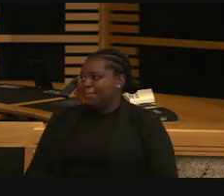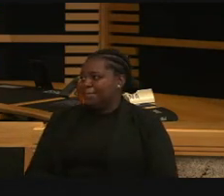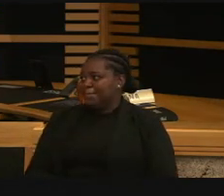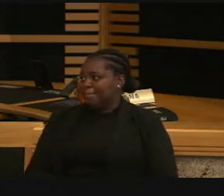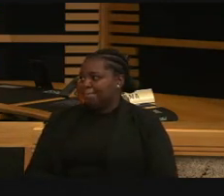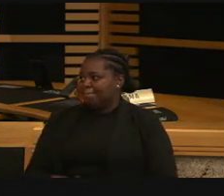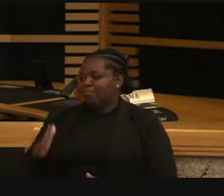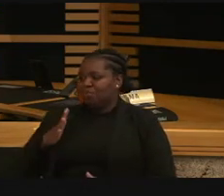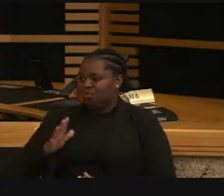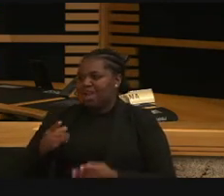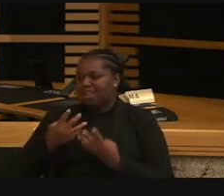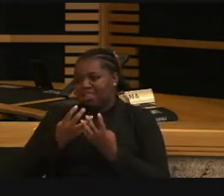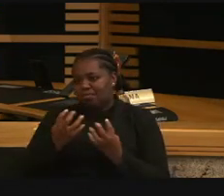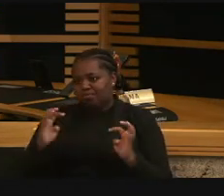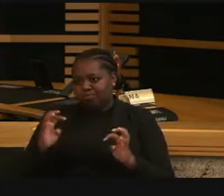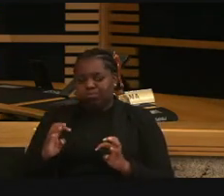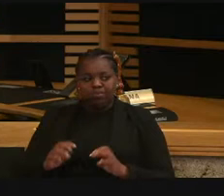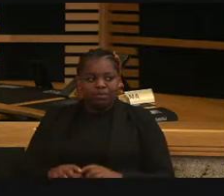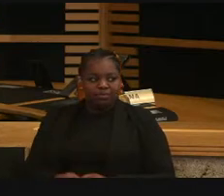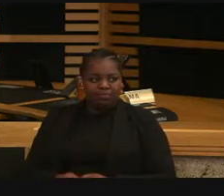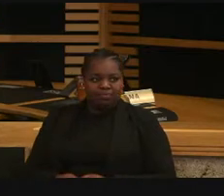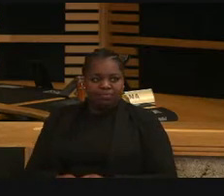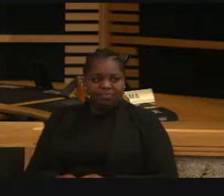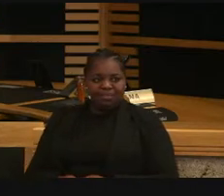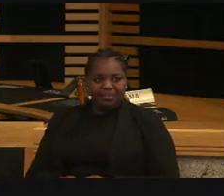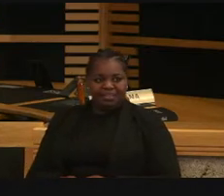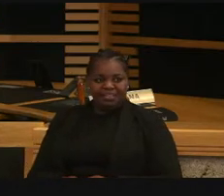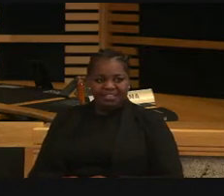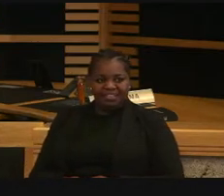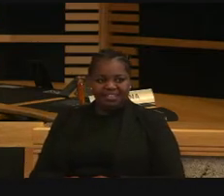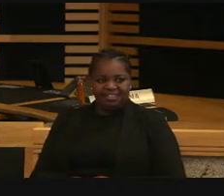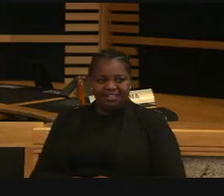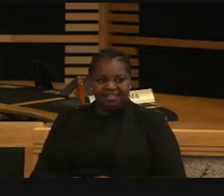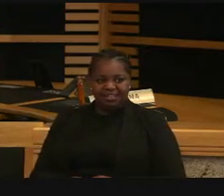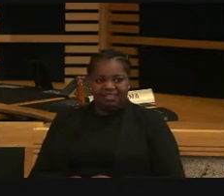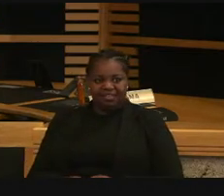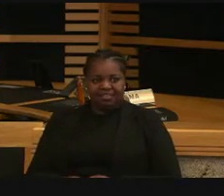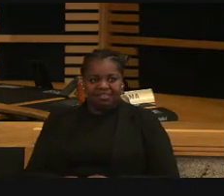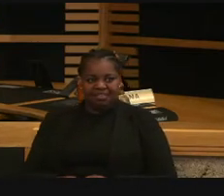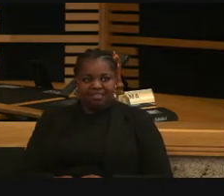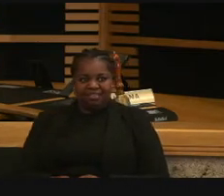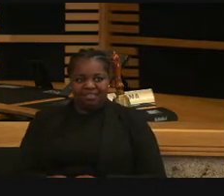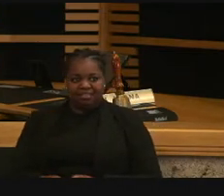Siyabafuna kabe phelele, because always the car is ditched.